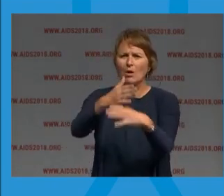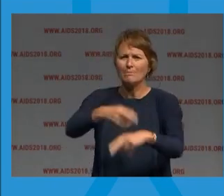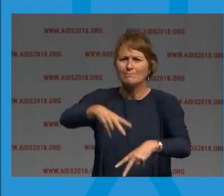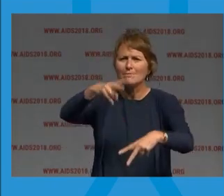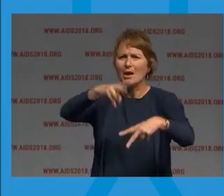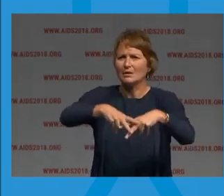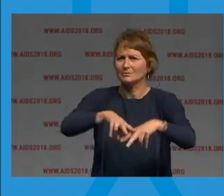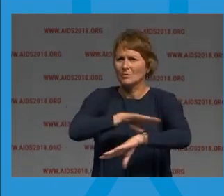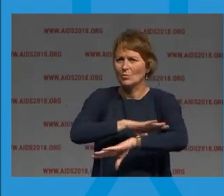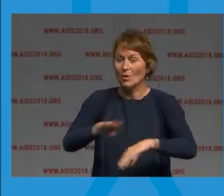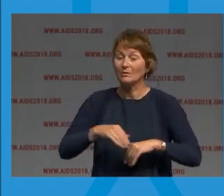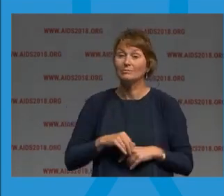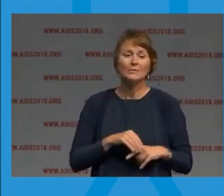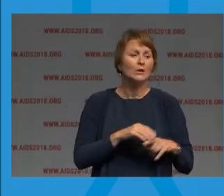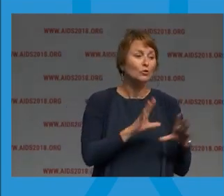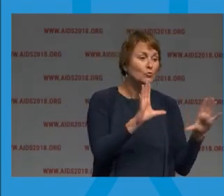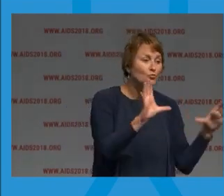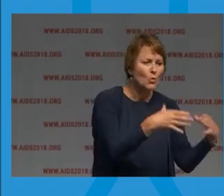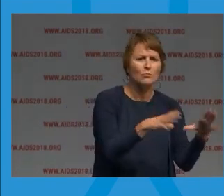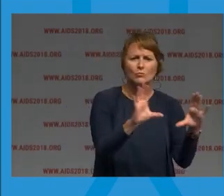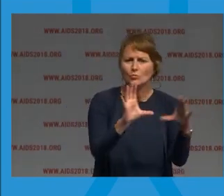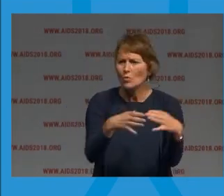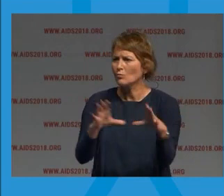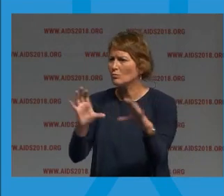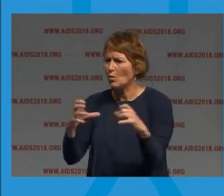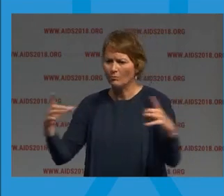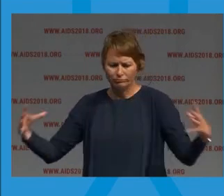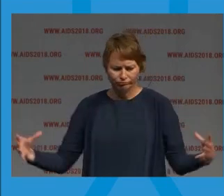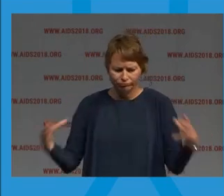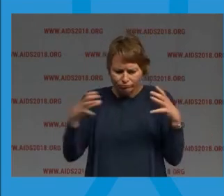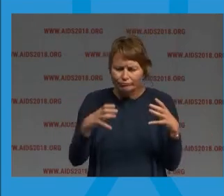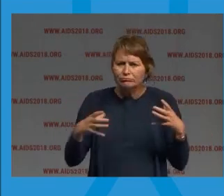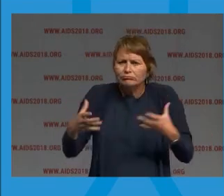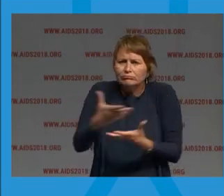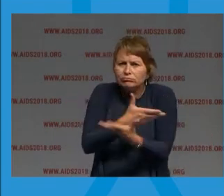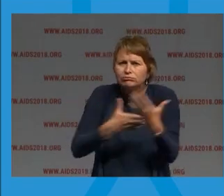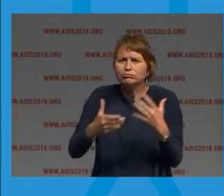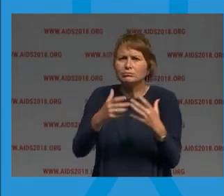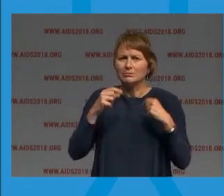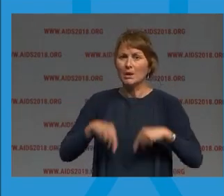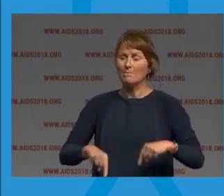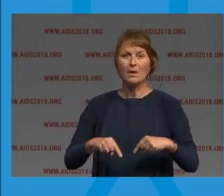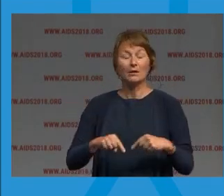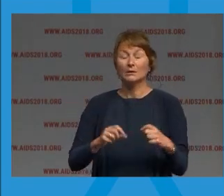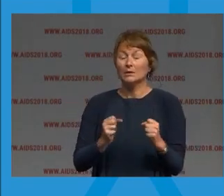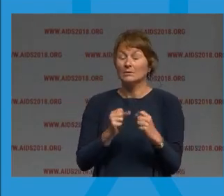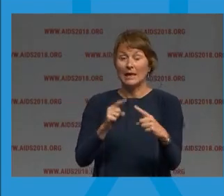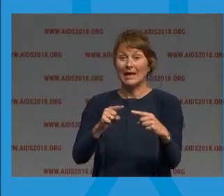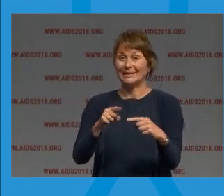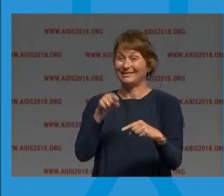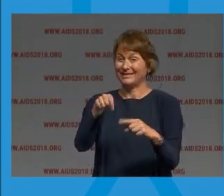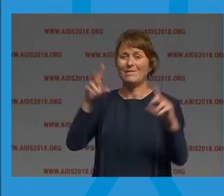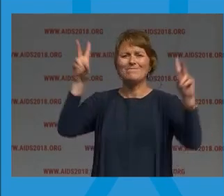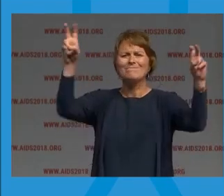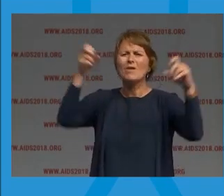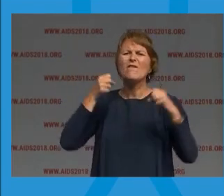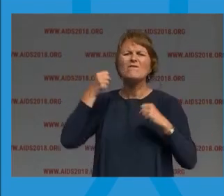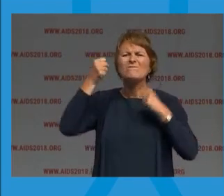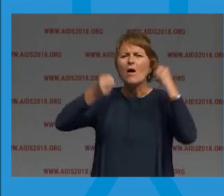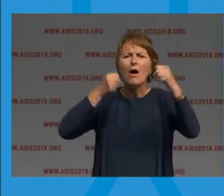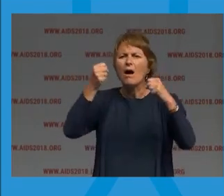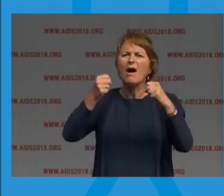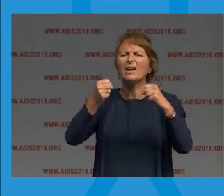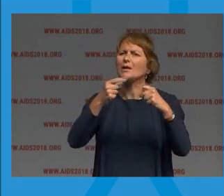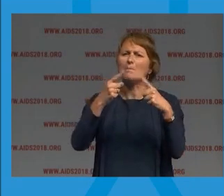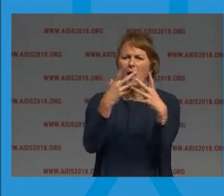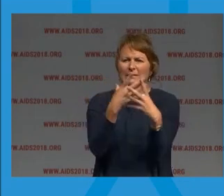These communities have come together to rise to the big challenges the fight has required. The smashing of the deadly